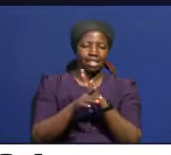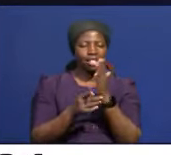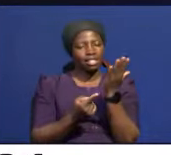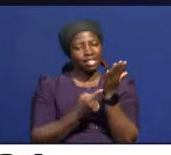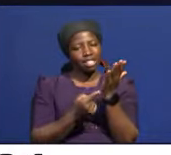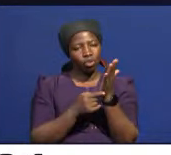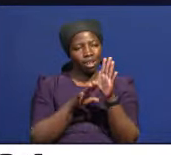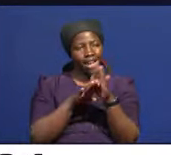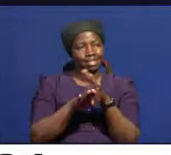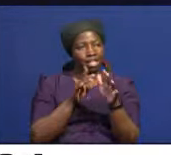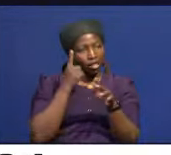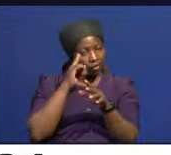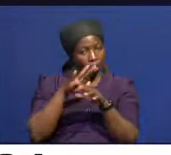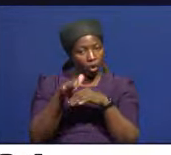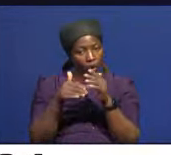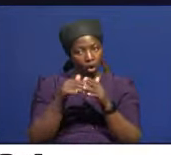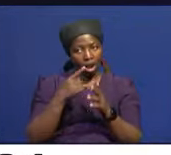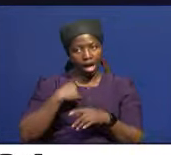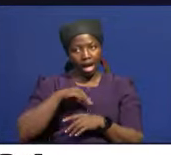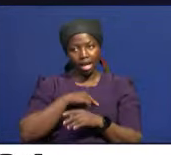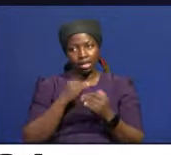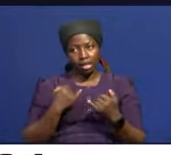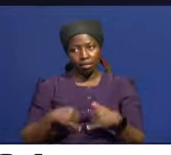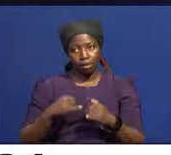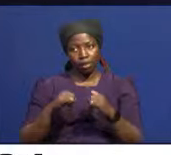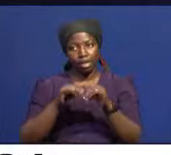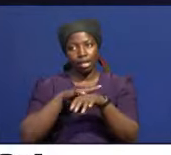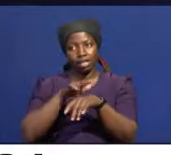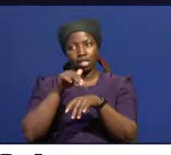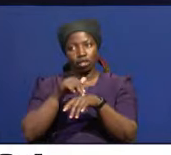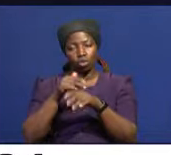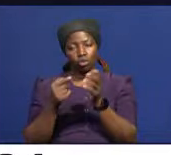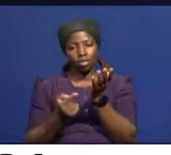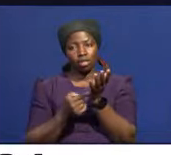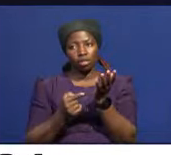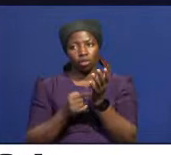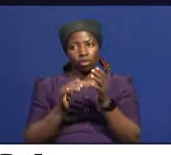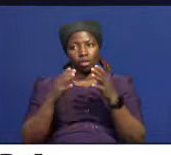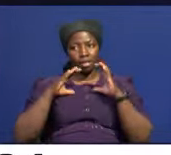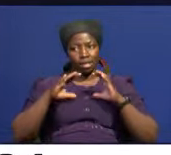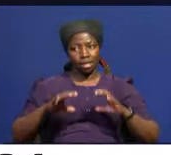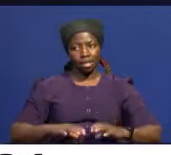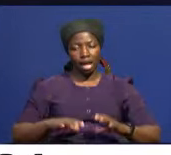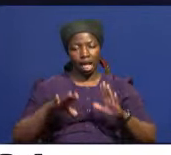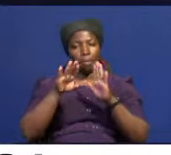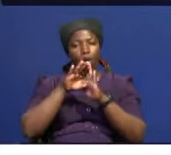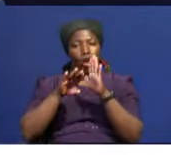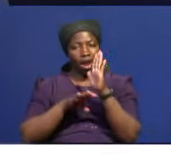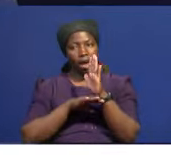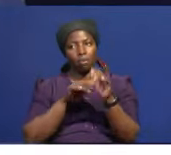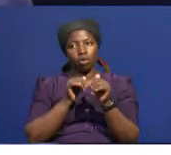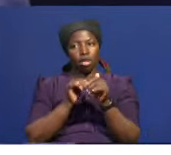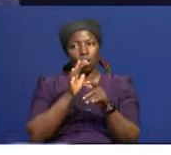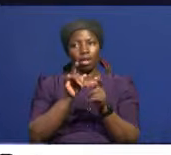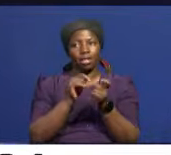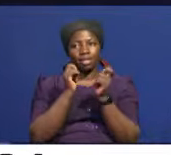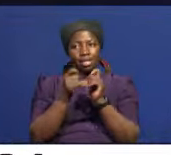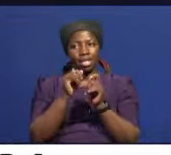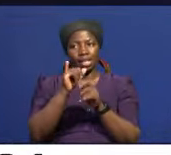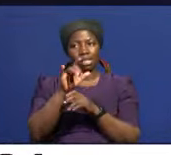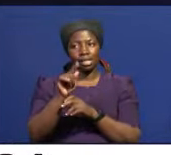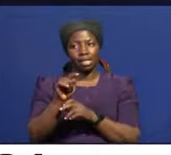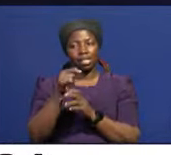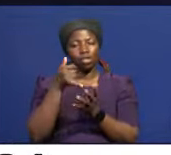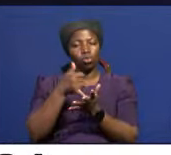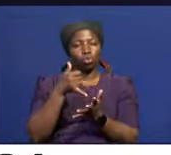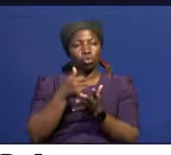are implementing the National Citizen Digital Skills Program, a transformative initiative to bolster digital ICT